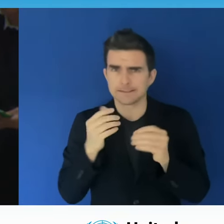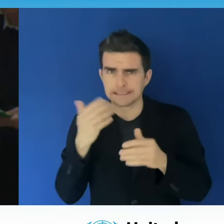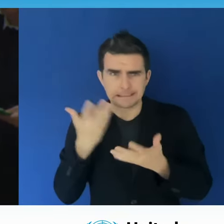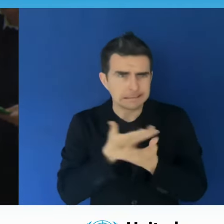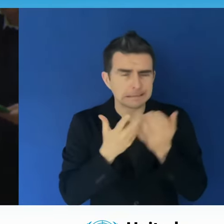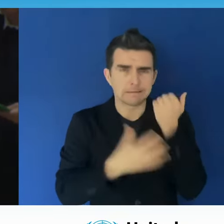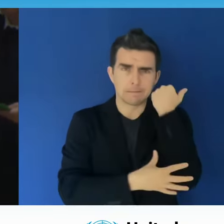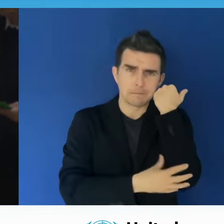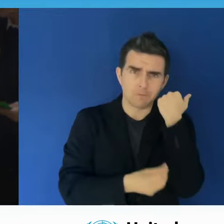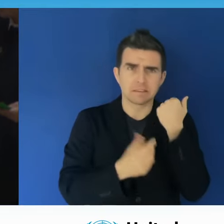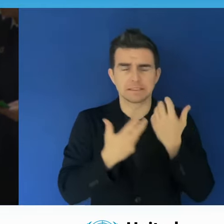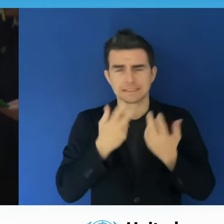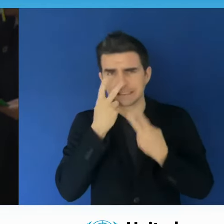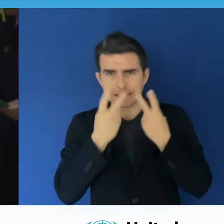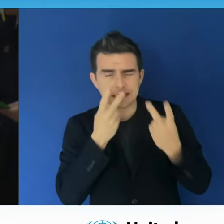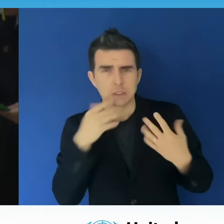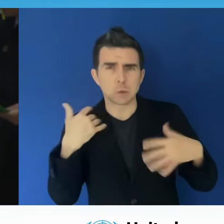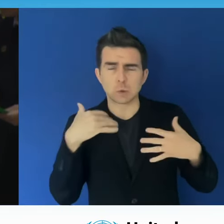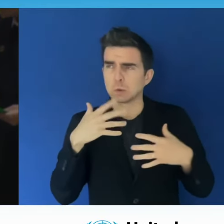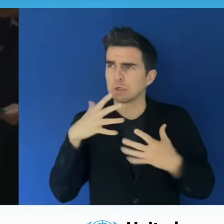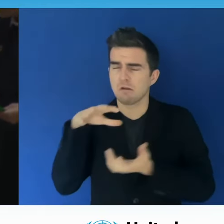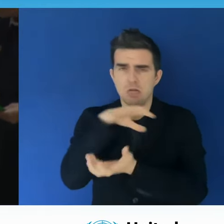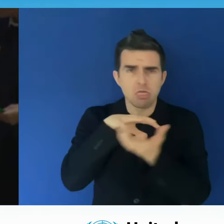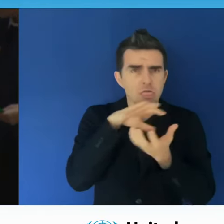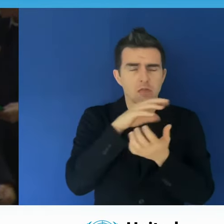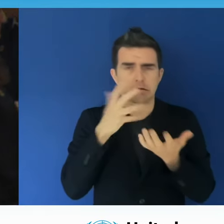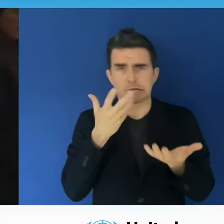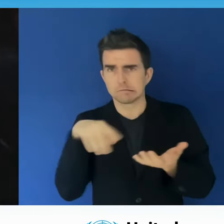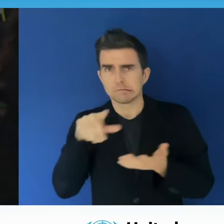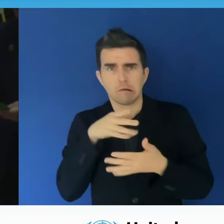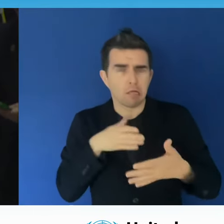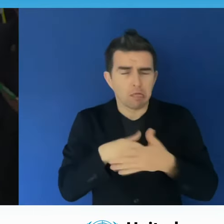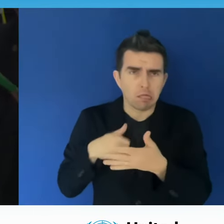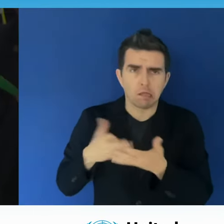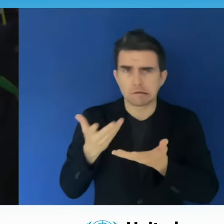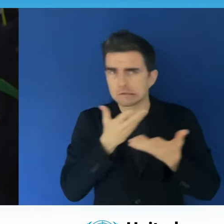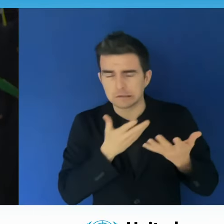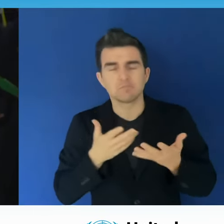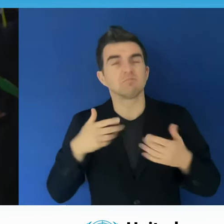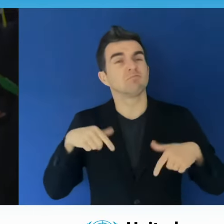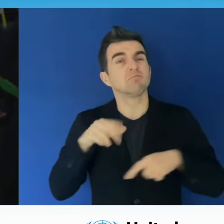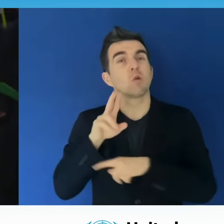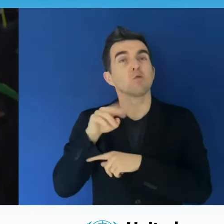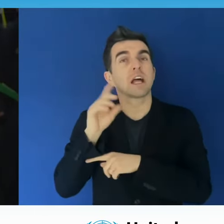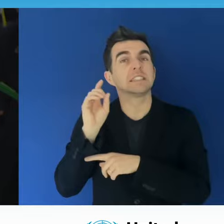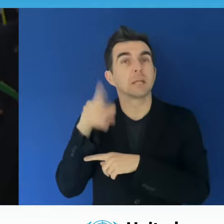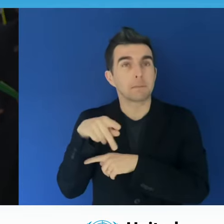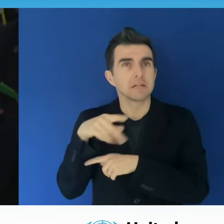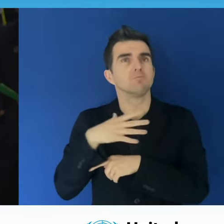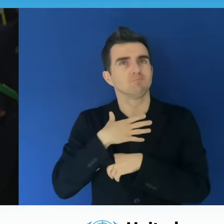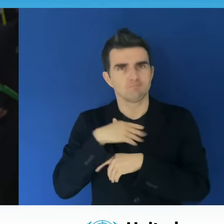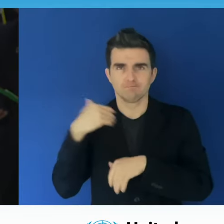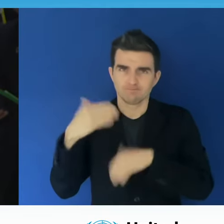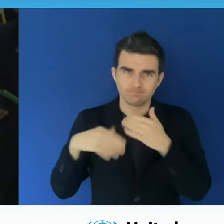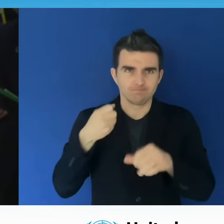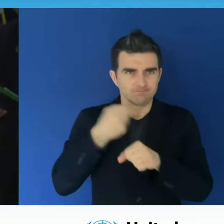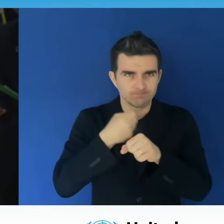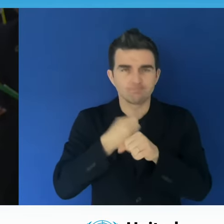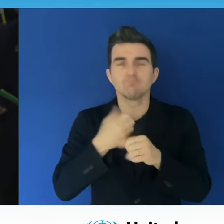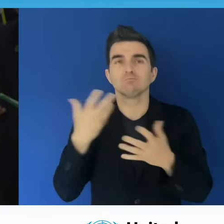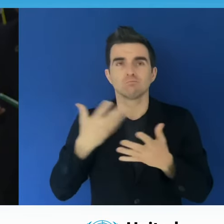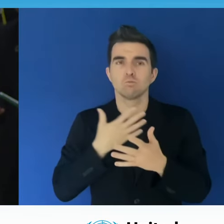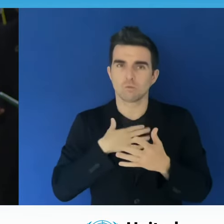17 to turn the tide on poverty and create a world where young people are empowered to reach your full